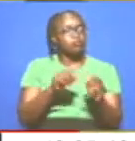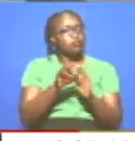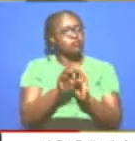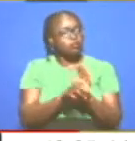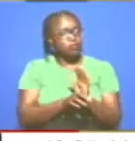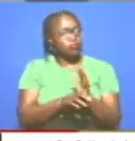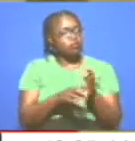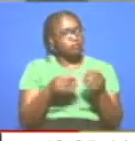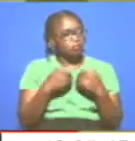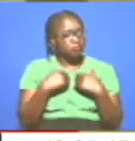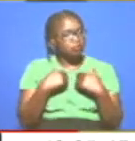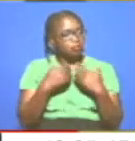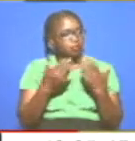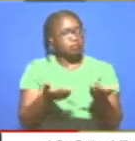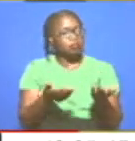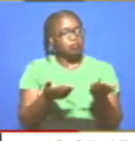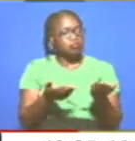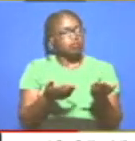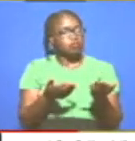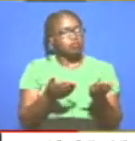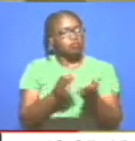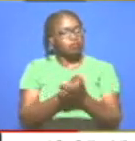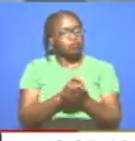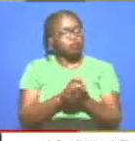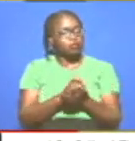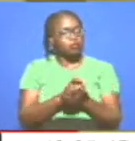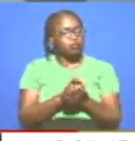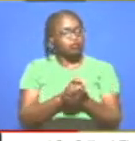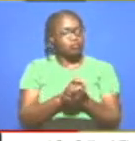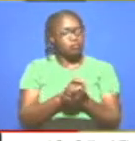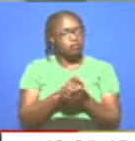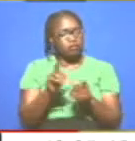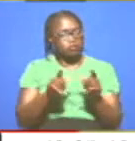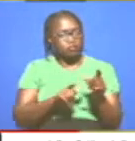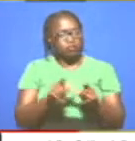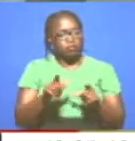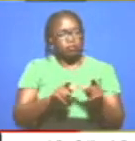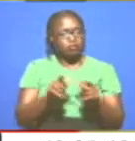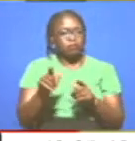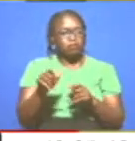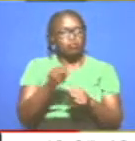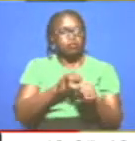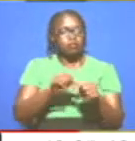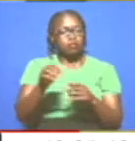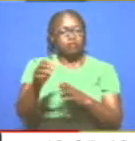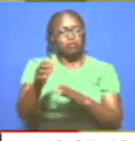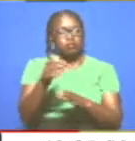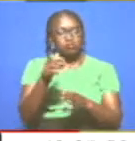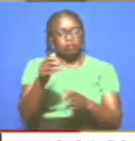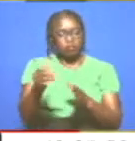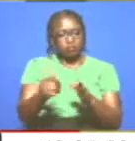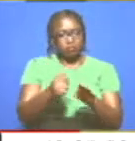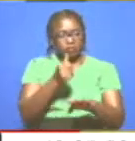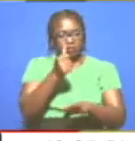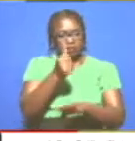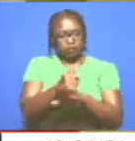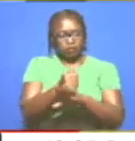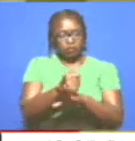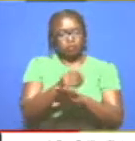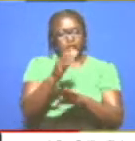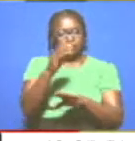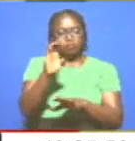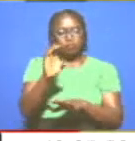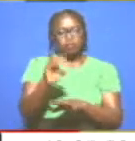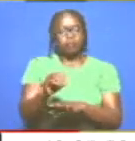has come in place is elaborate about the appointment of the chief executive officer, who will also serve as the